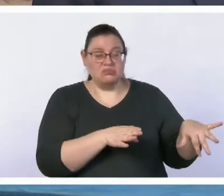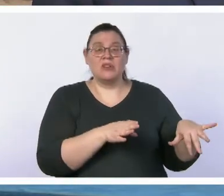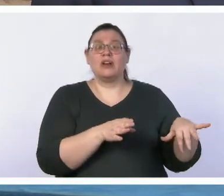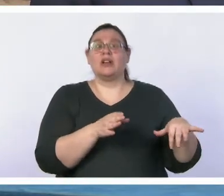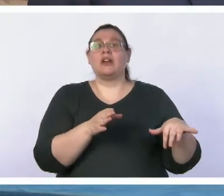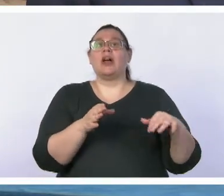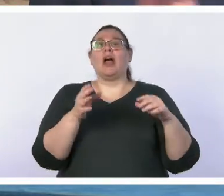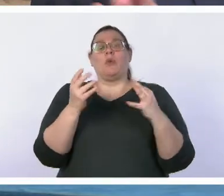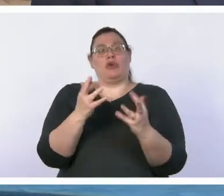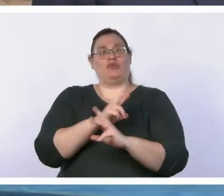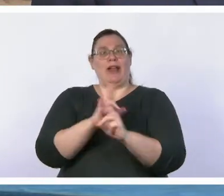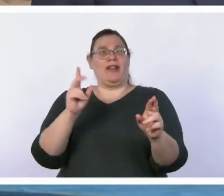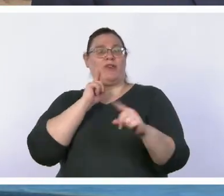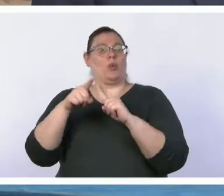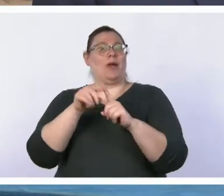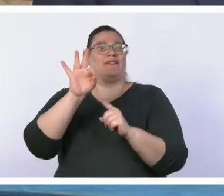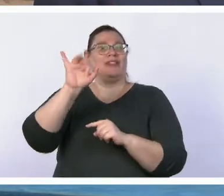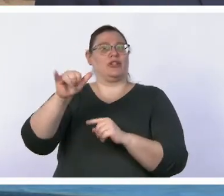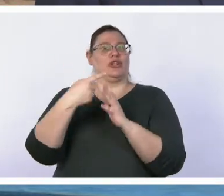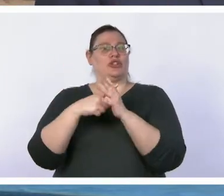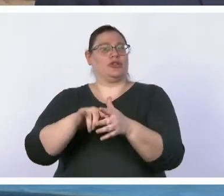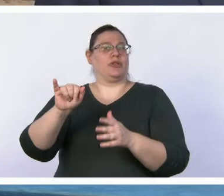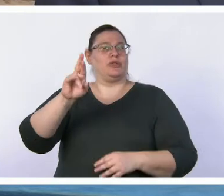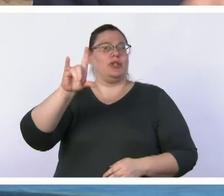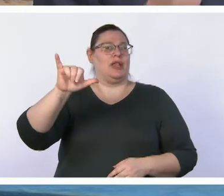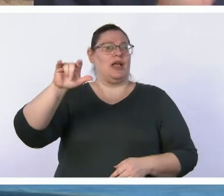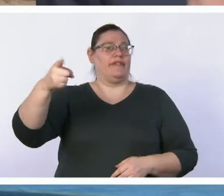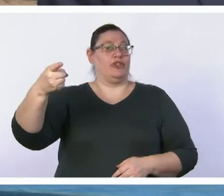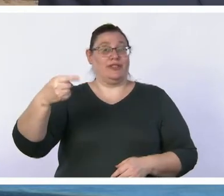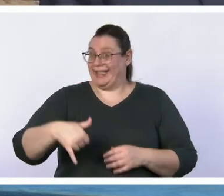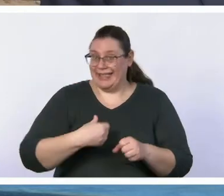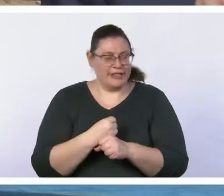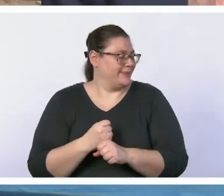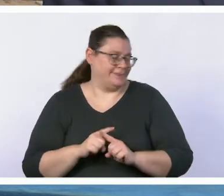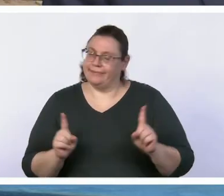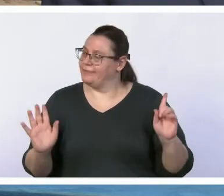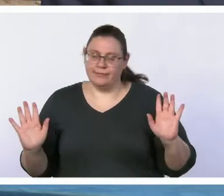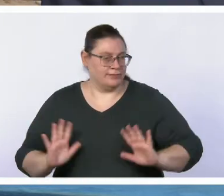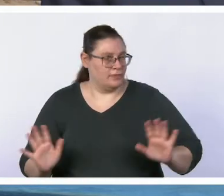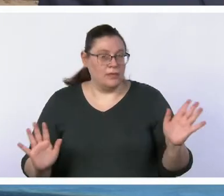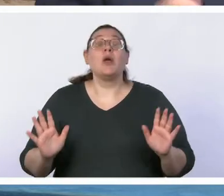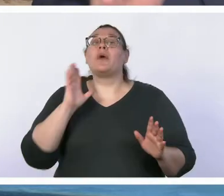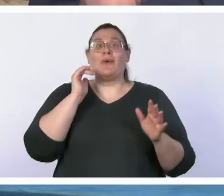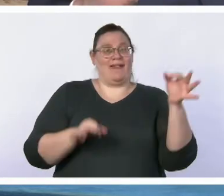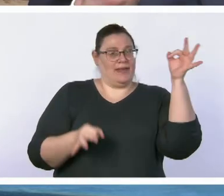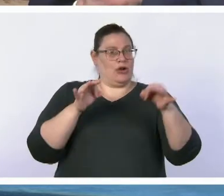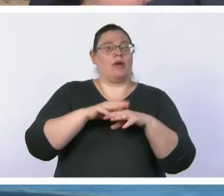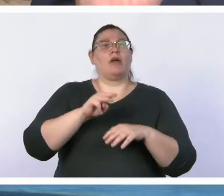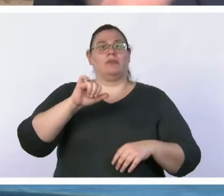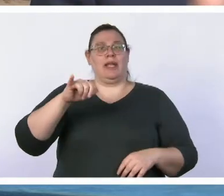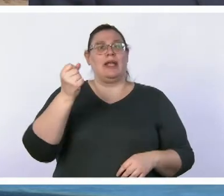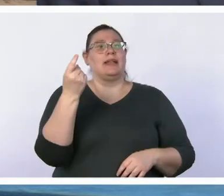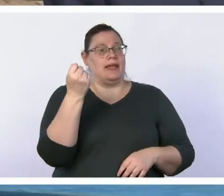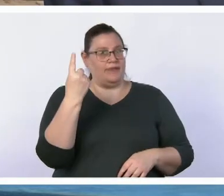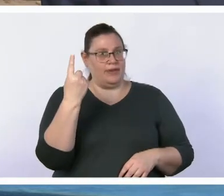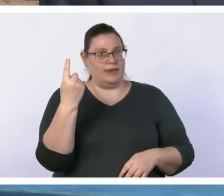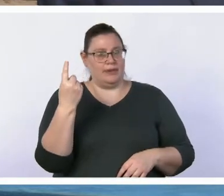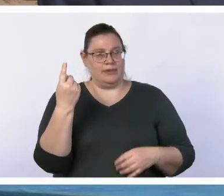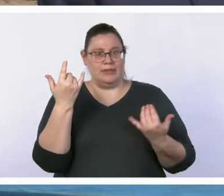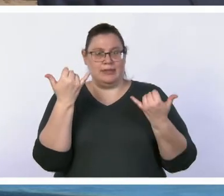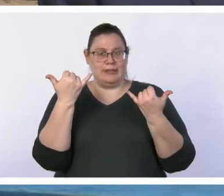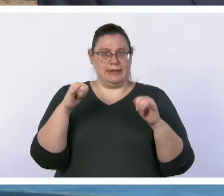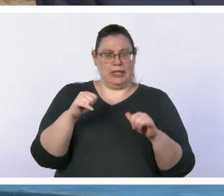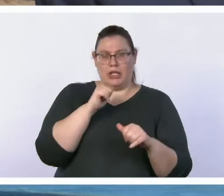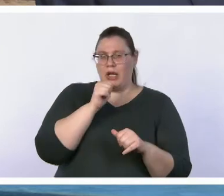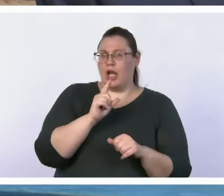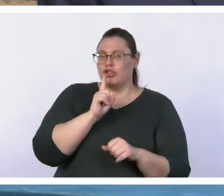year begins. Well, that's not what's going to happen this year. Right. So we will have the May 11th hearing, still to be determined